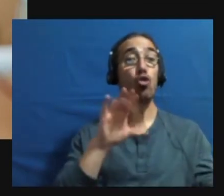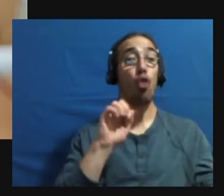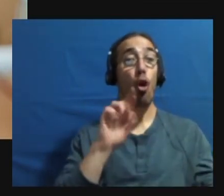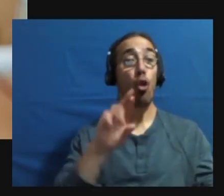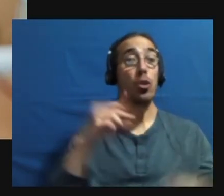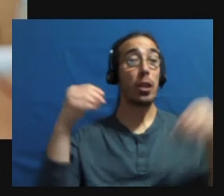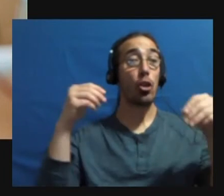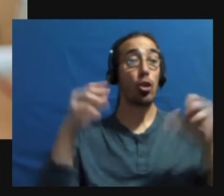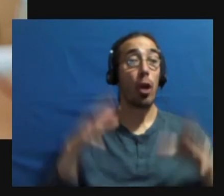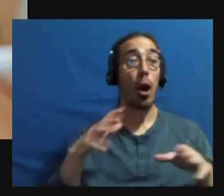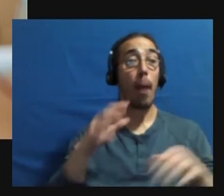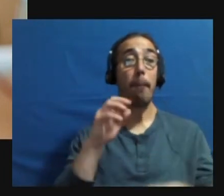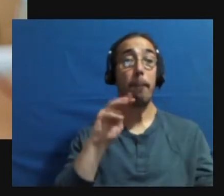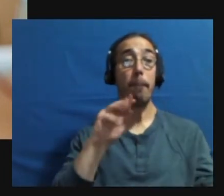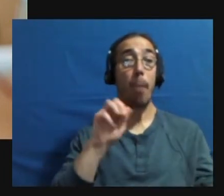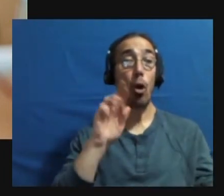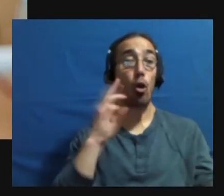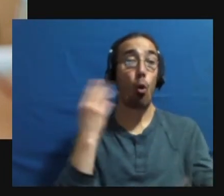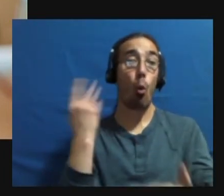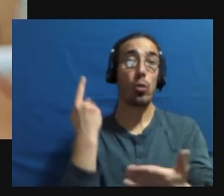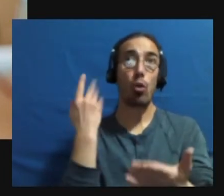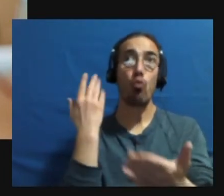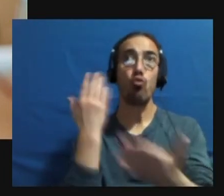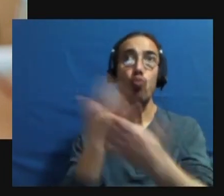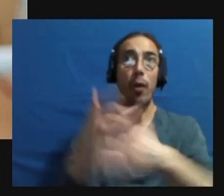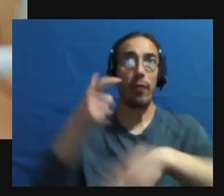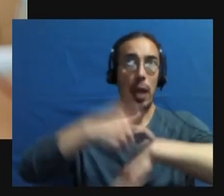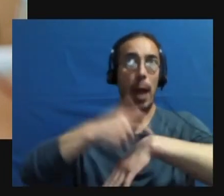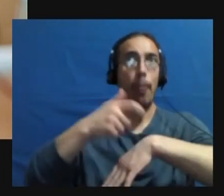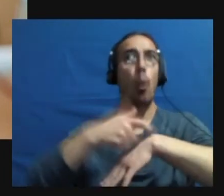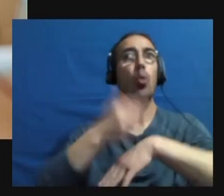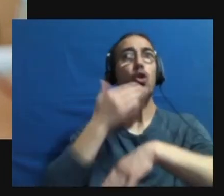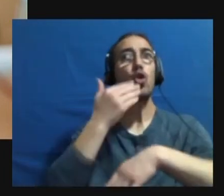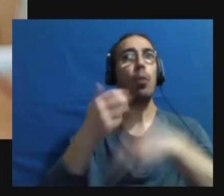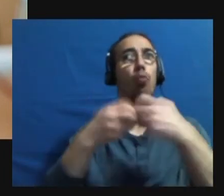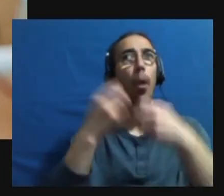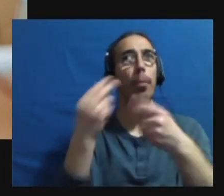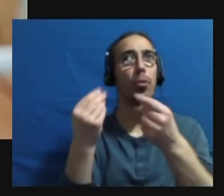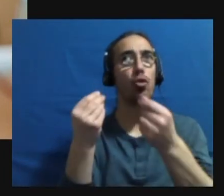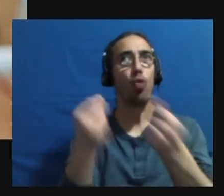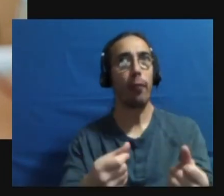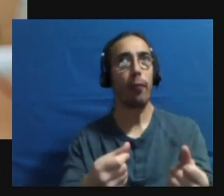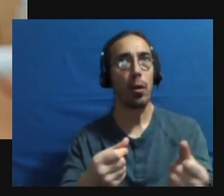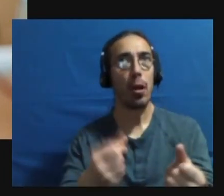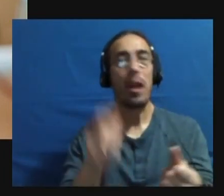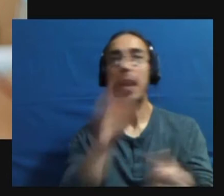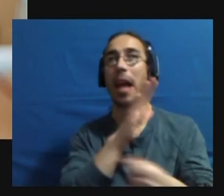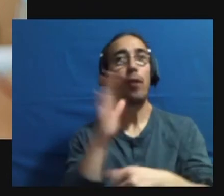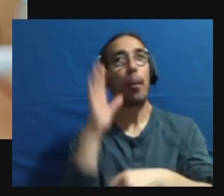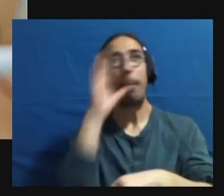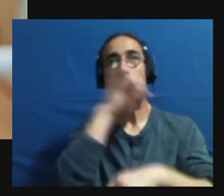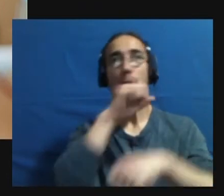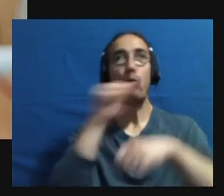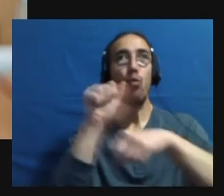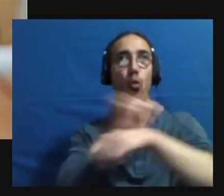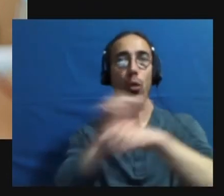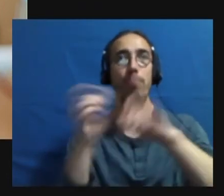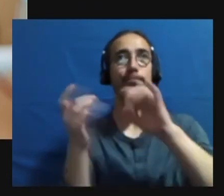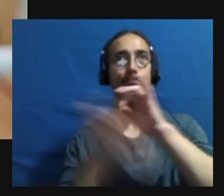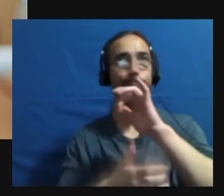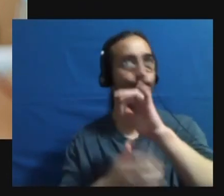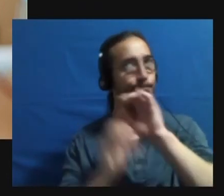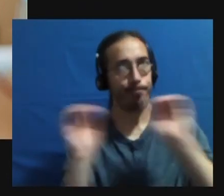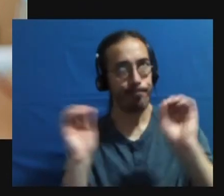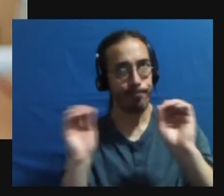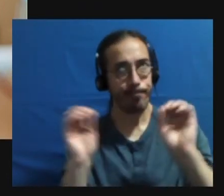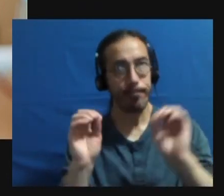on time, was great at fixing everything and problem solving, never missed work, and never had any problems. His employer, the owner of the